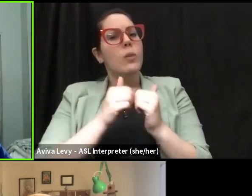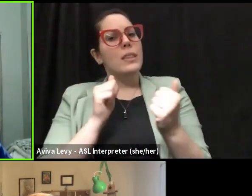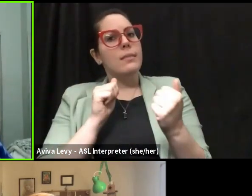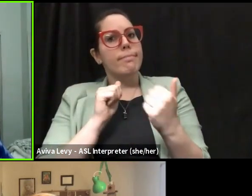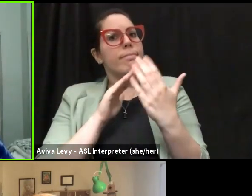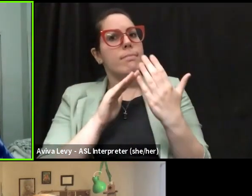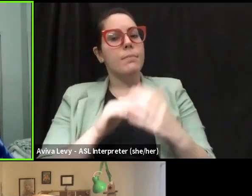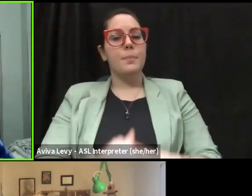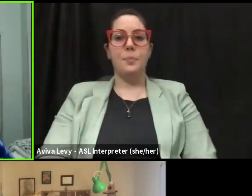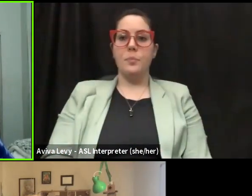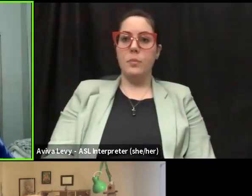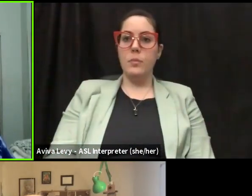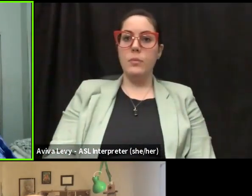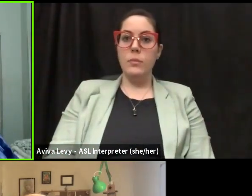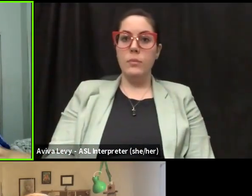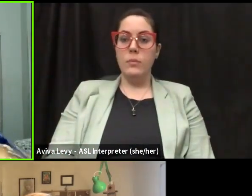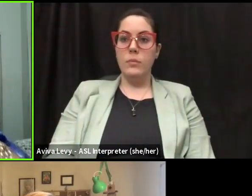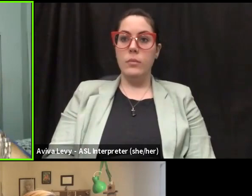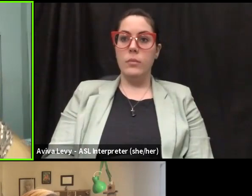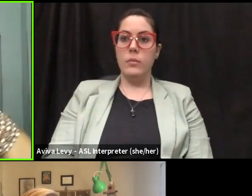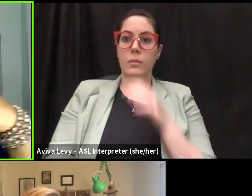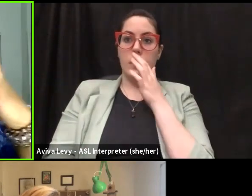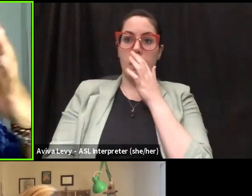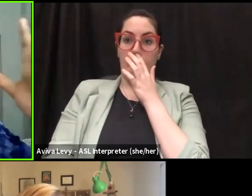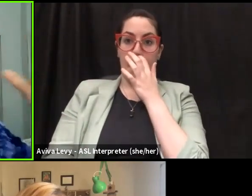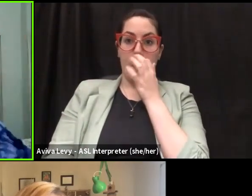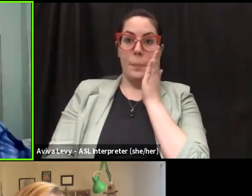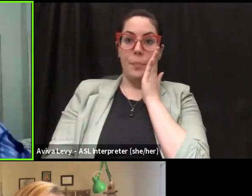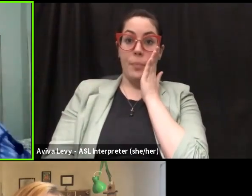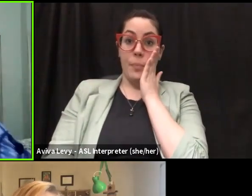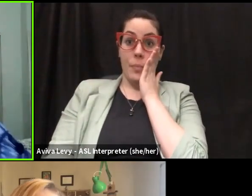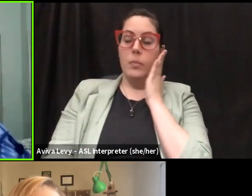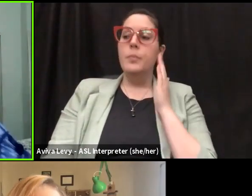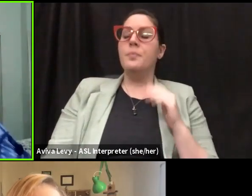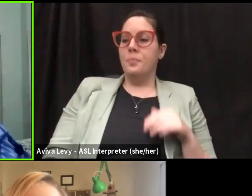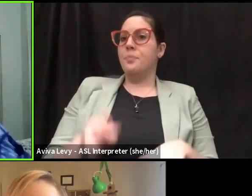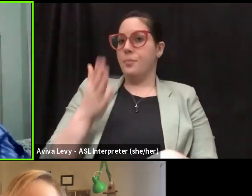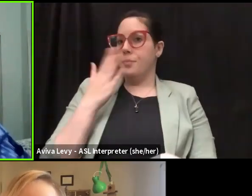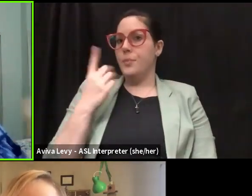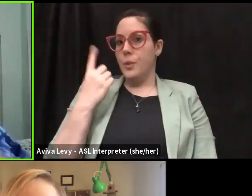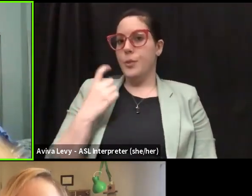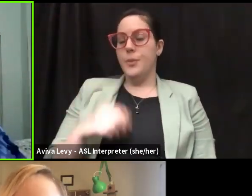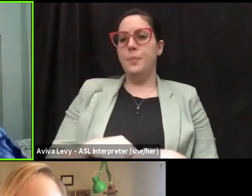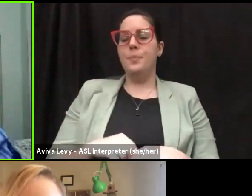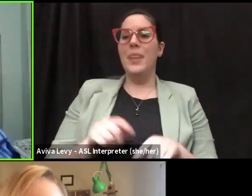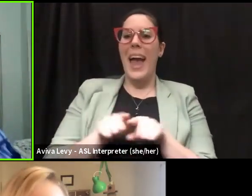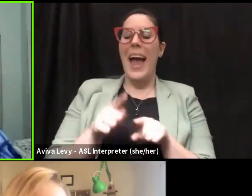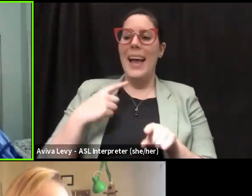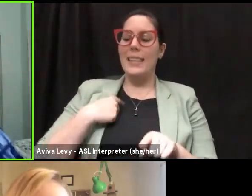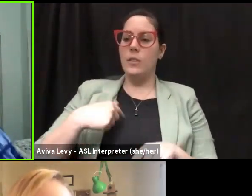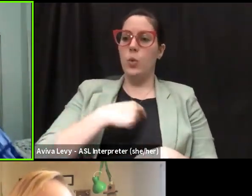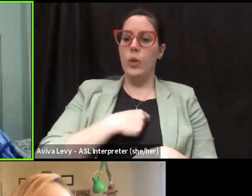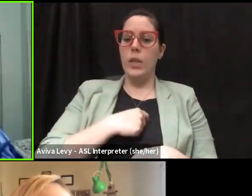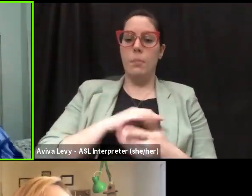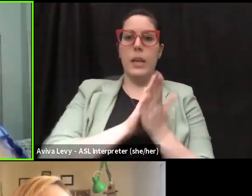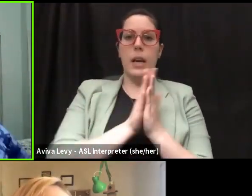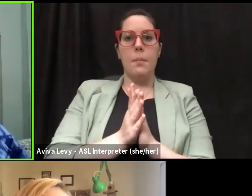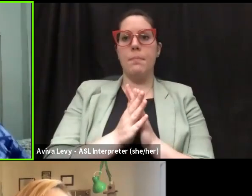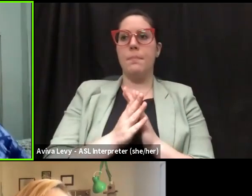think as we wake up out of this pandemic. And now I just read an article this